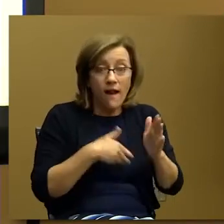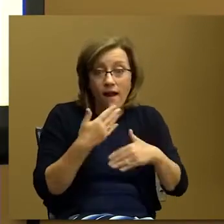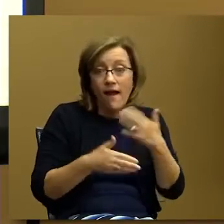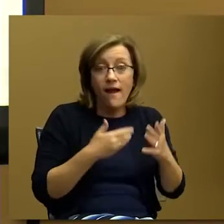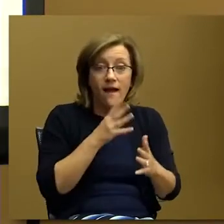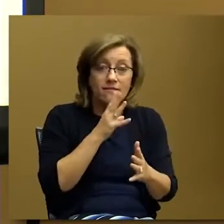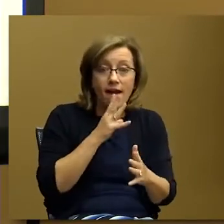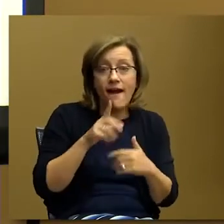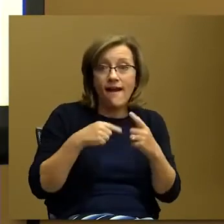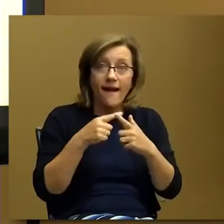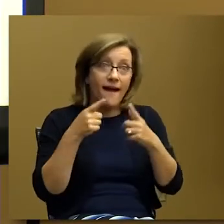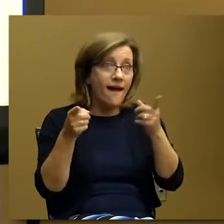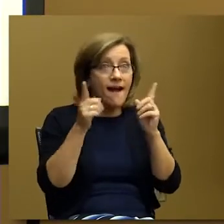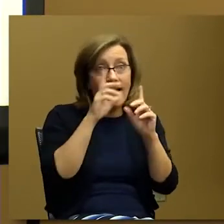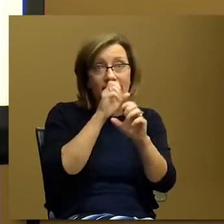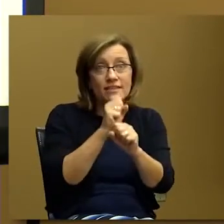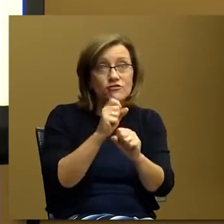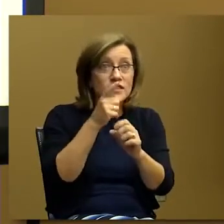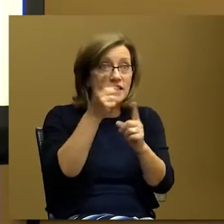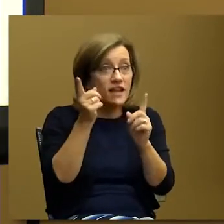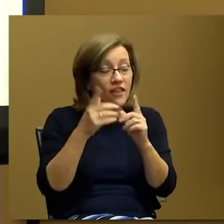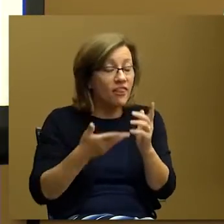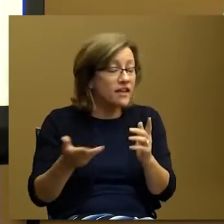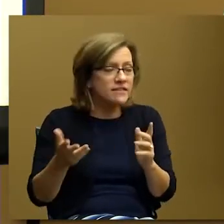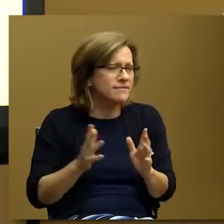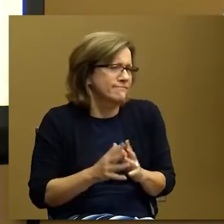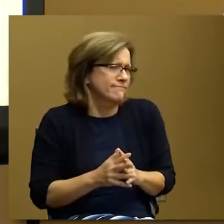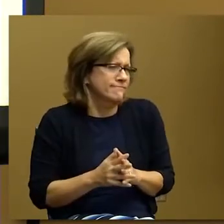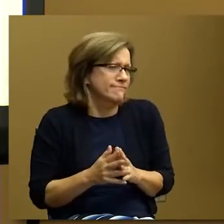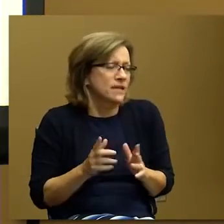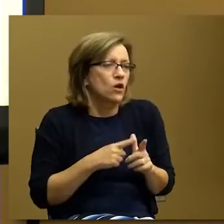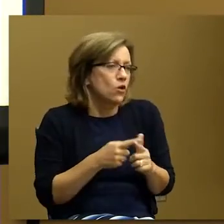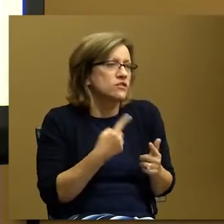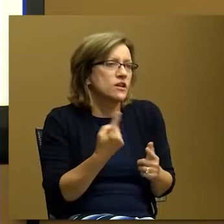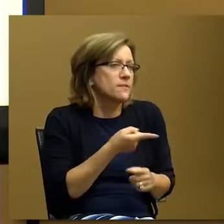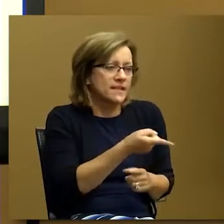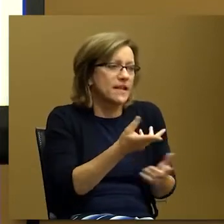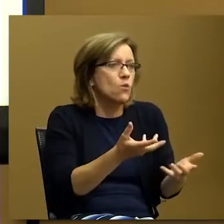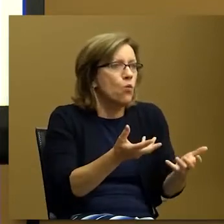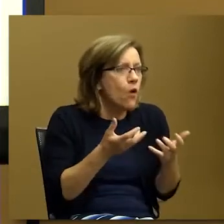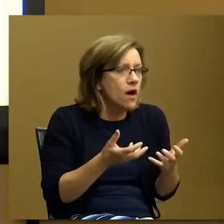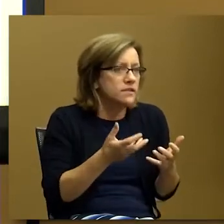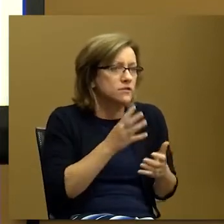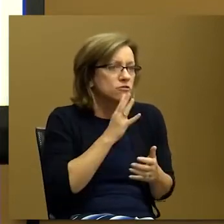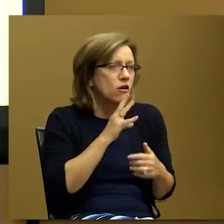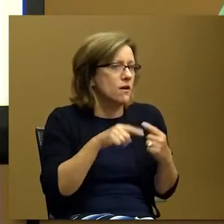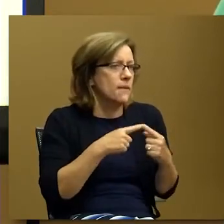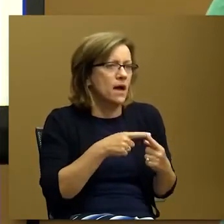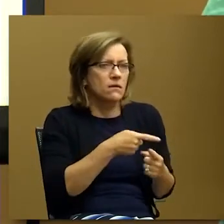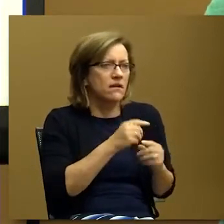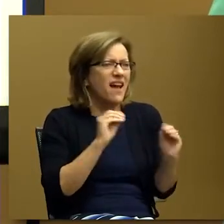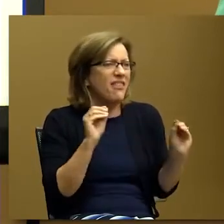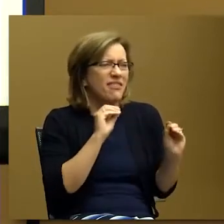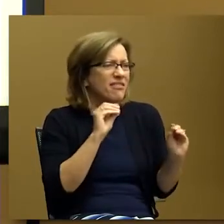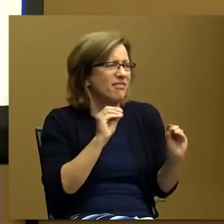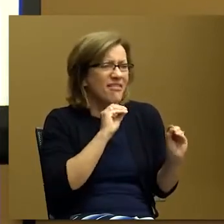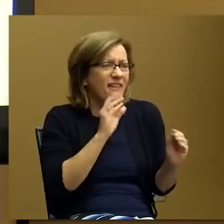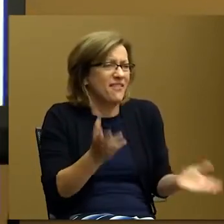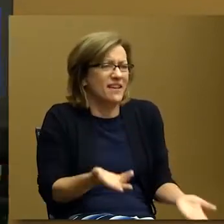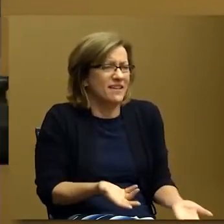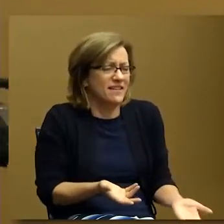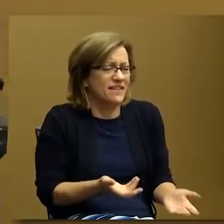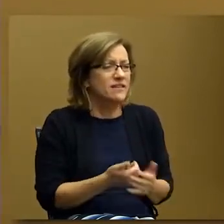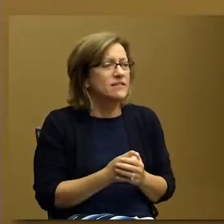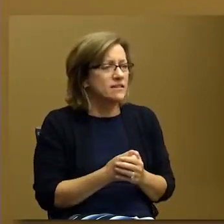they could talk about or something that they would want to talk about. So that's what